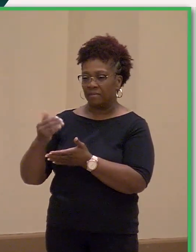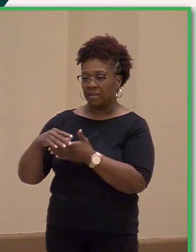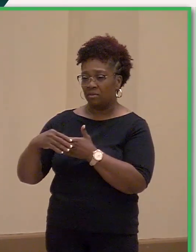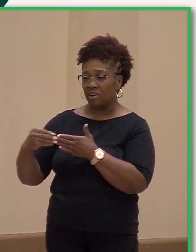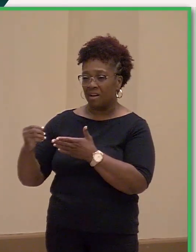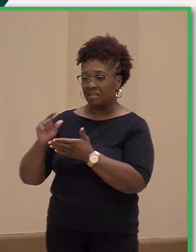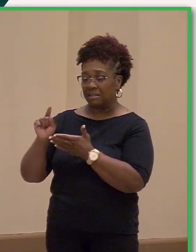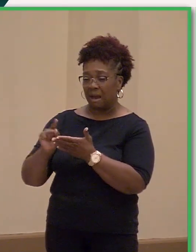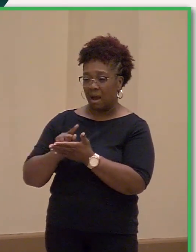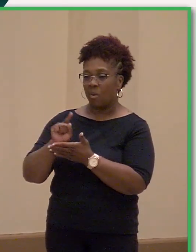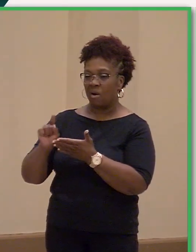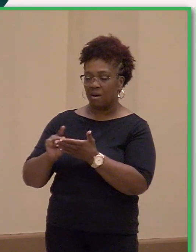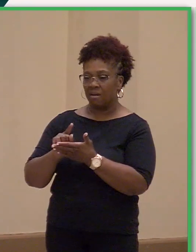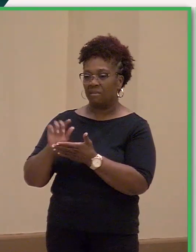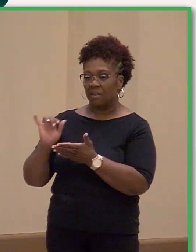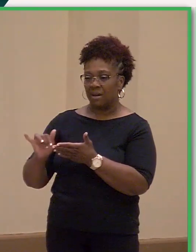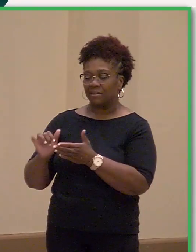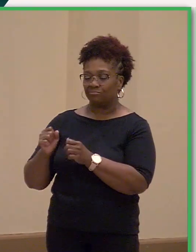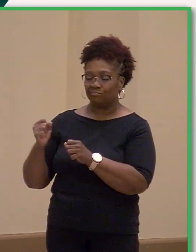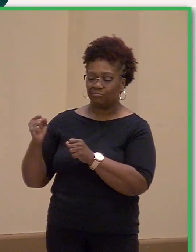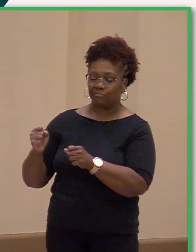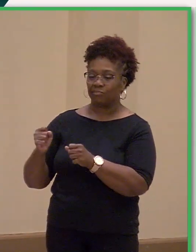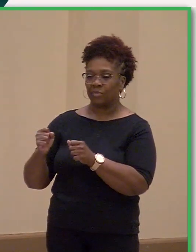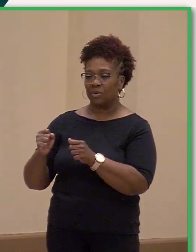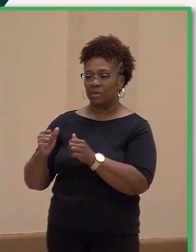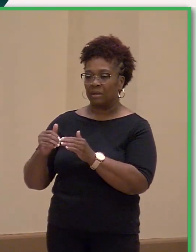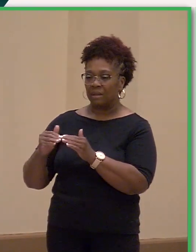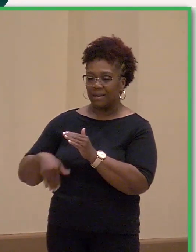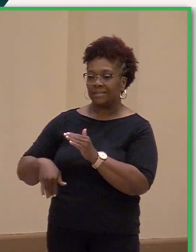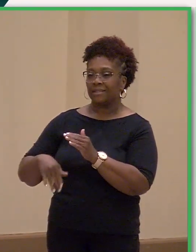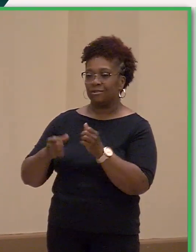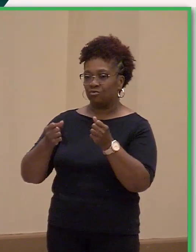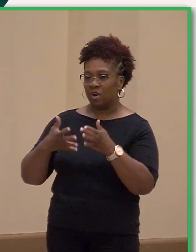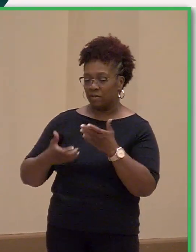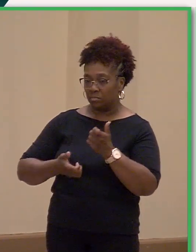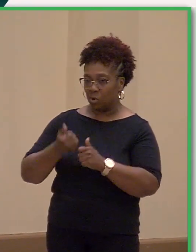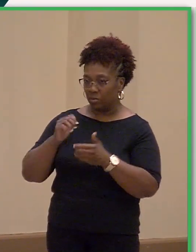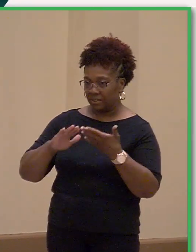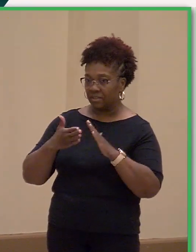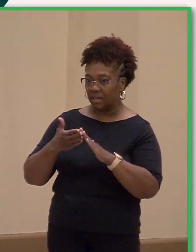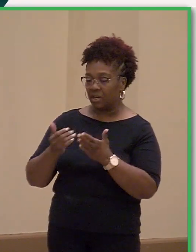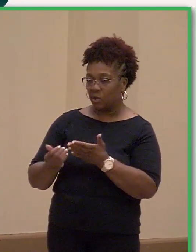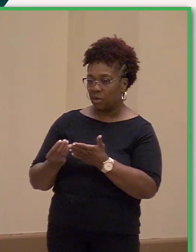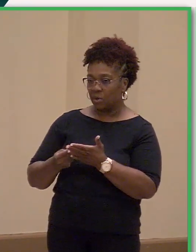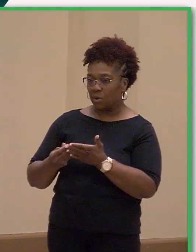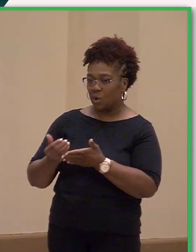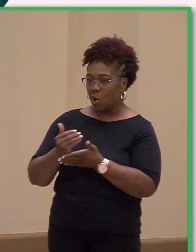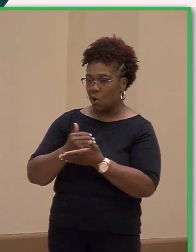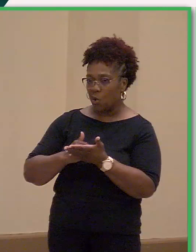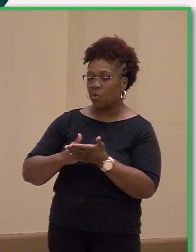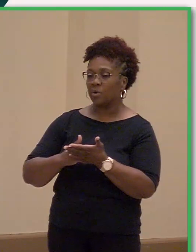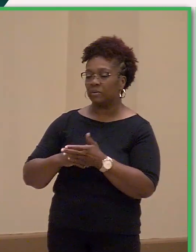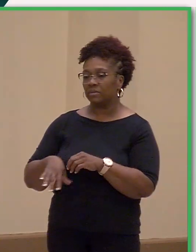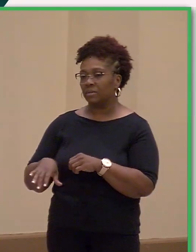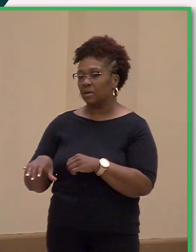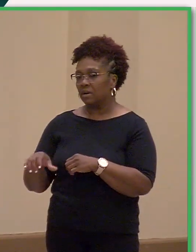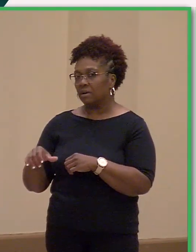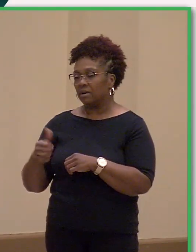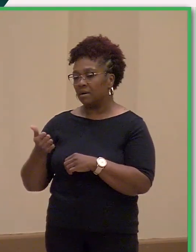is significantly lower than what drivers in most cities earn. Ann Arbor drivers earn